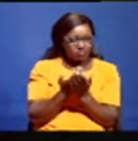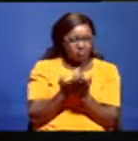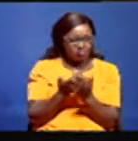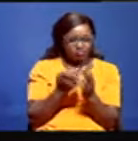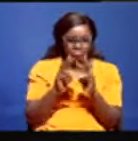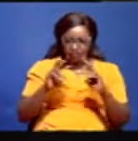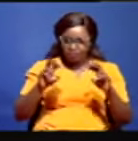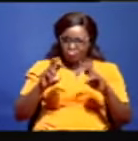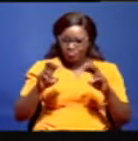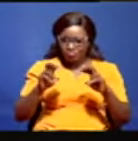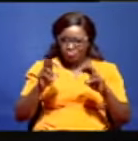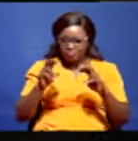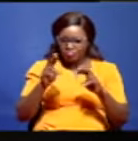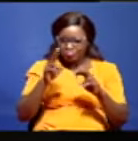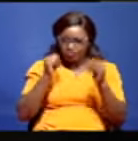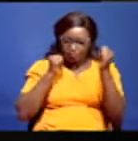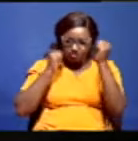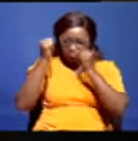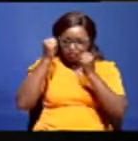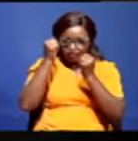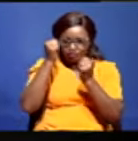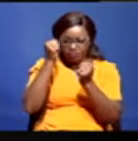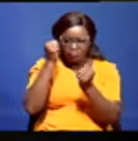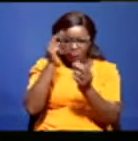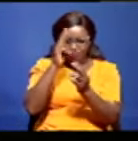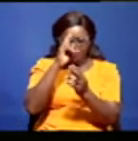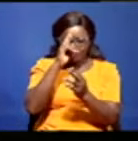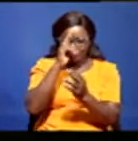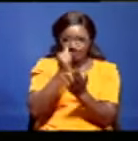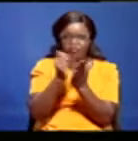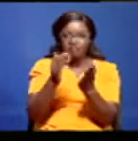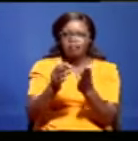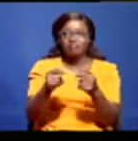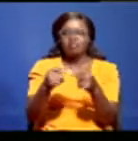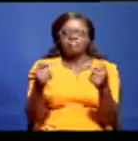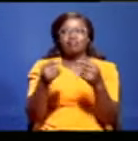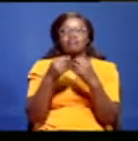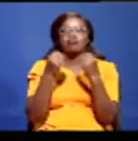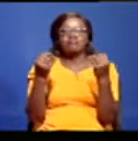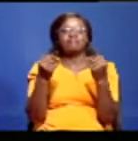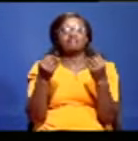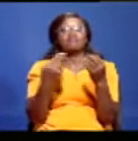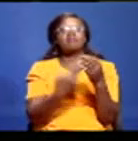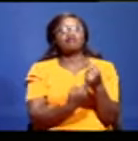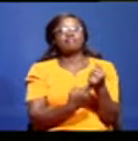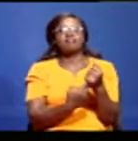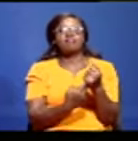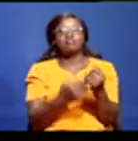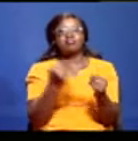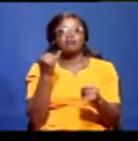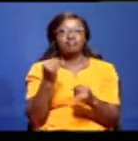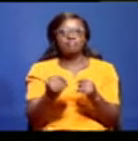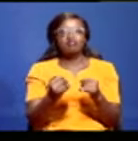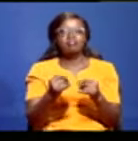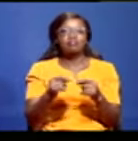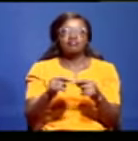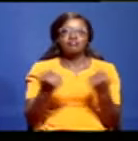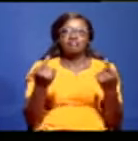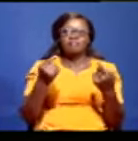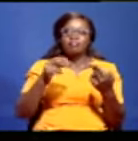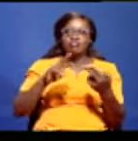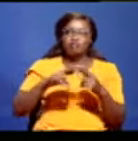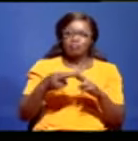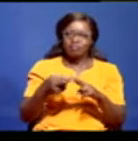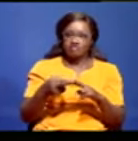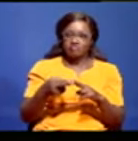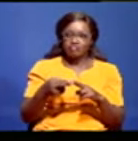army officer that causes disagreements between her and James, her partner, who eventually decides to terminate the relationship, which